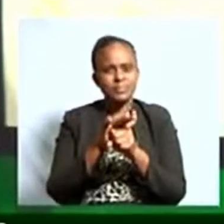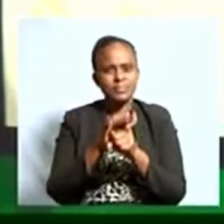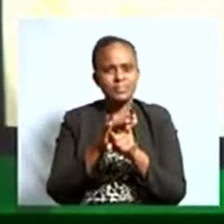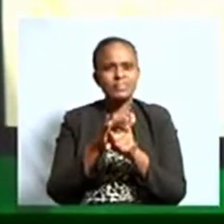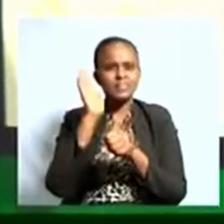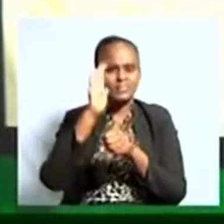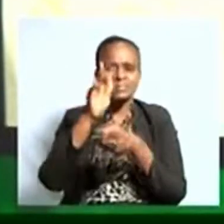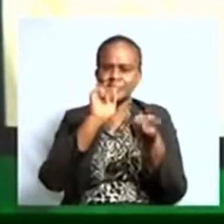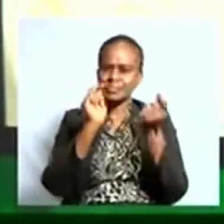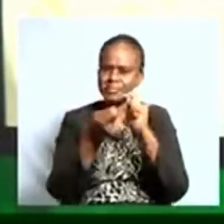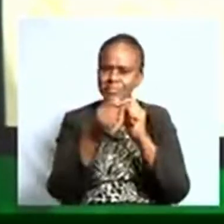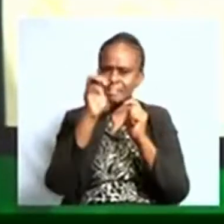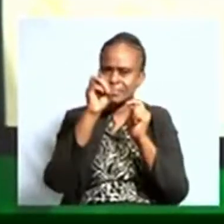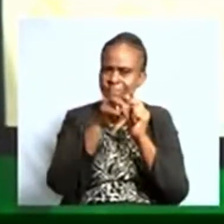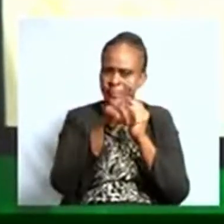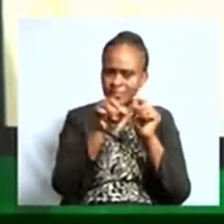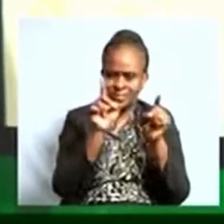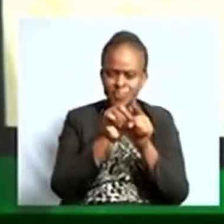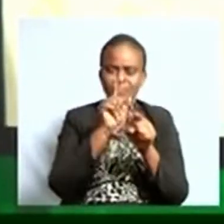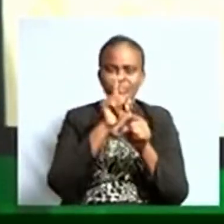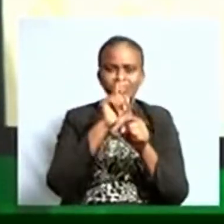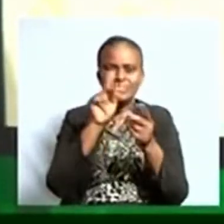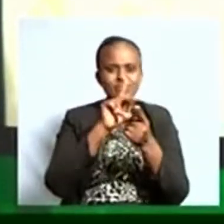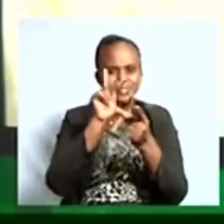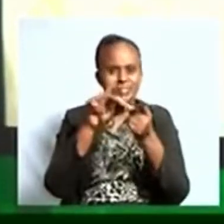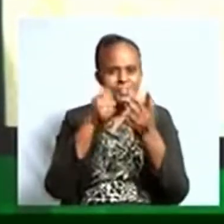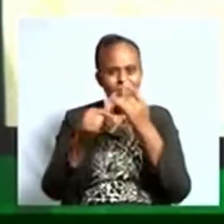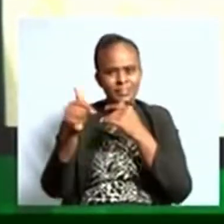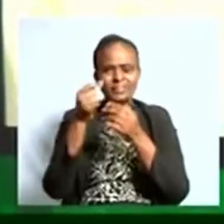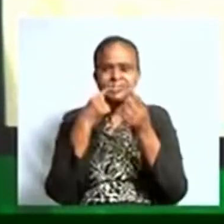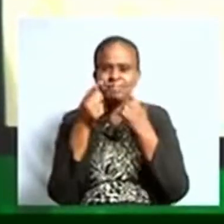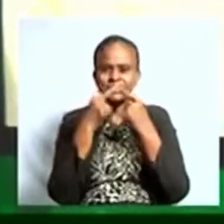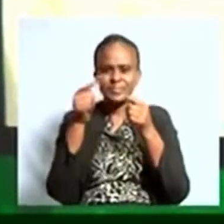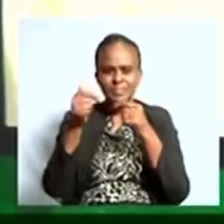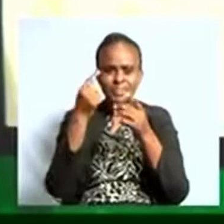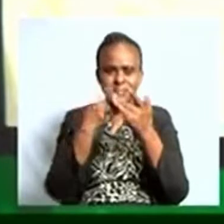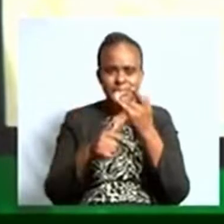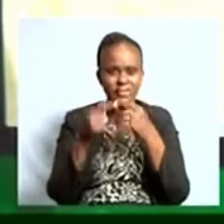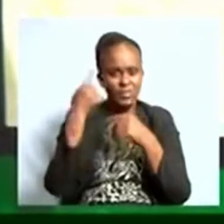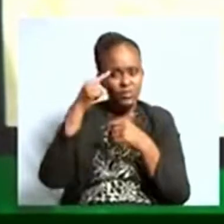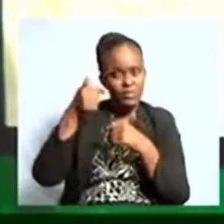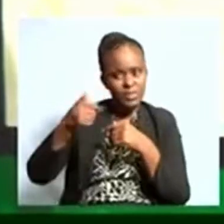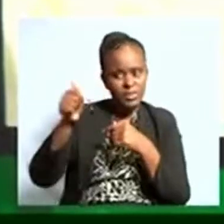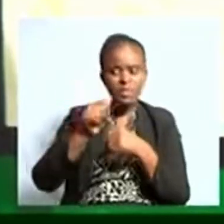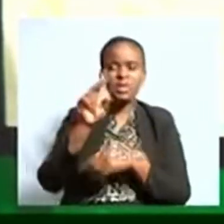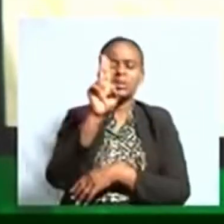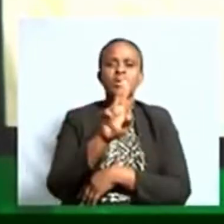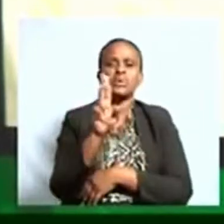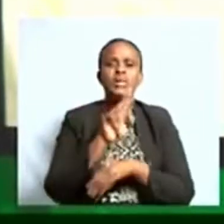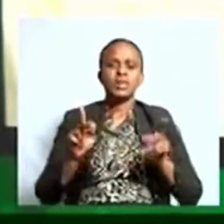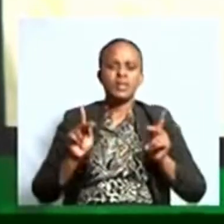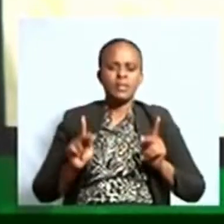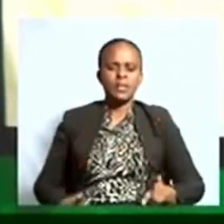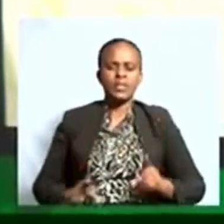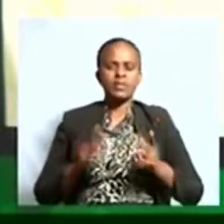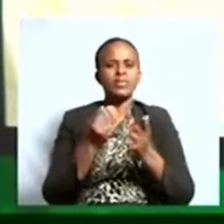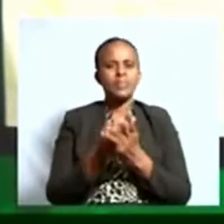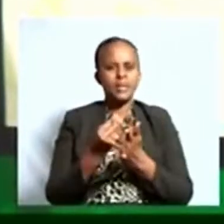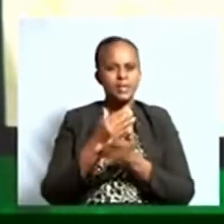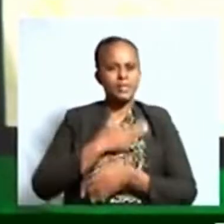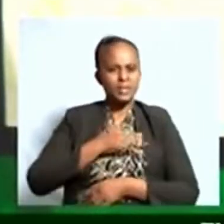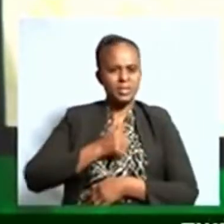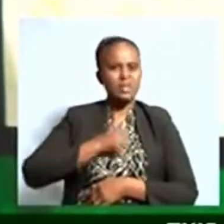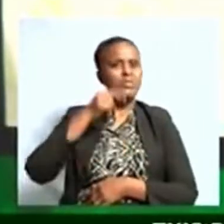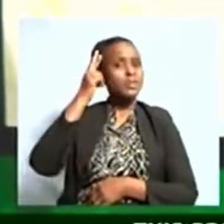change the face of Munali. And true to his word, he went in, and for him, he was using personal money. I remember very